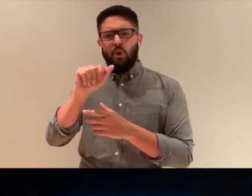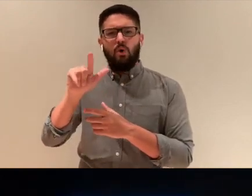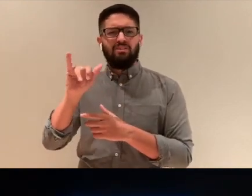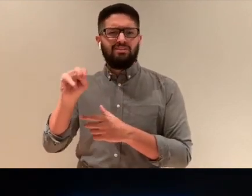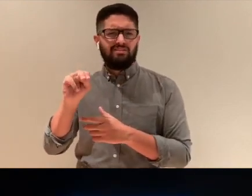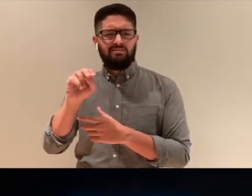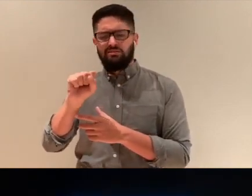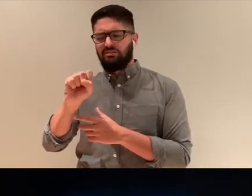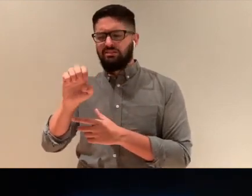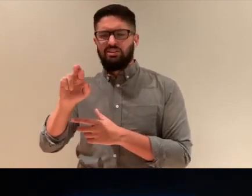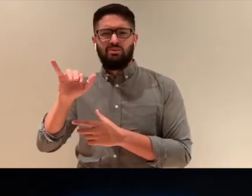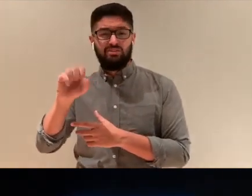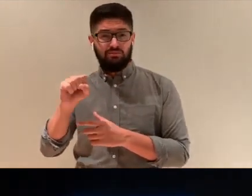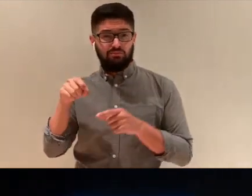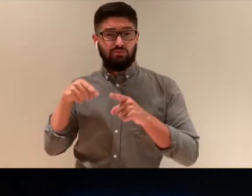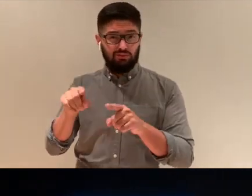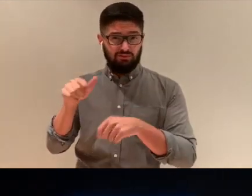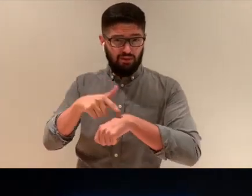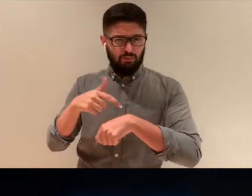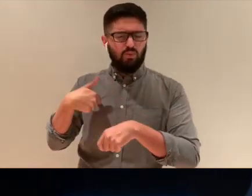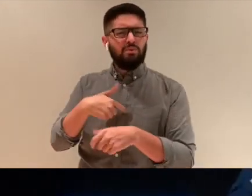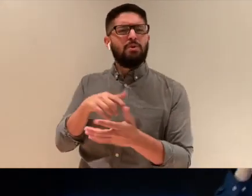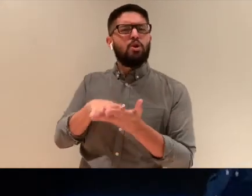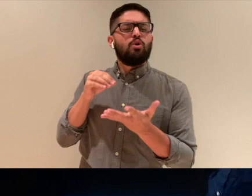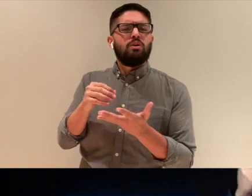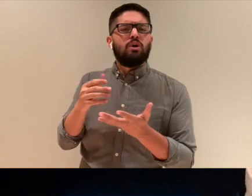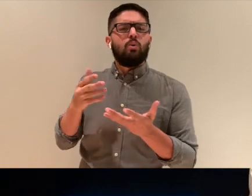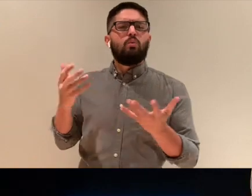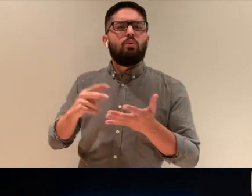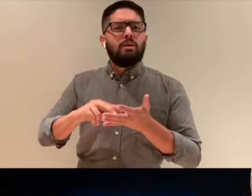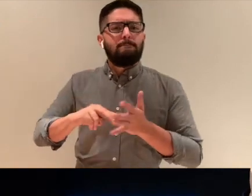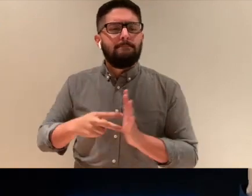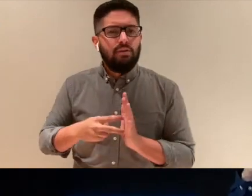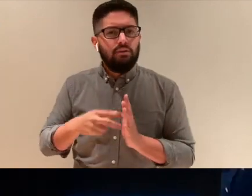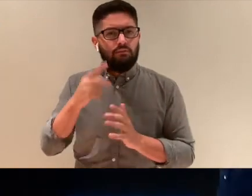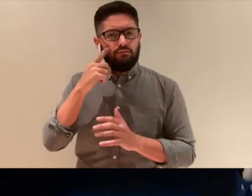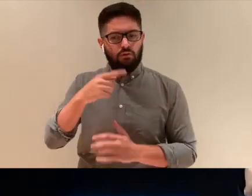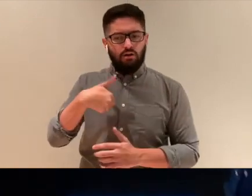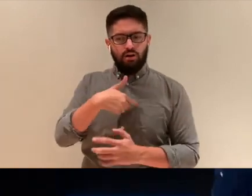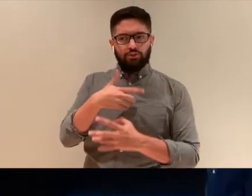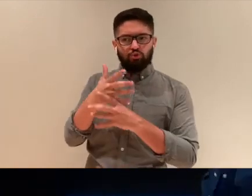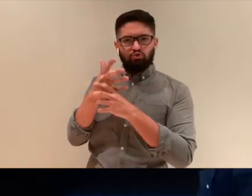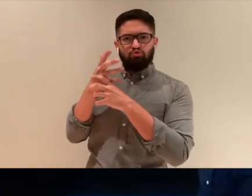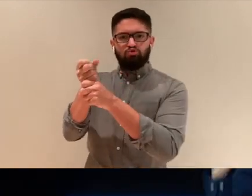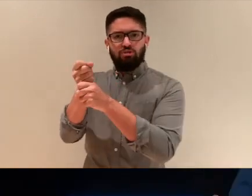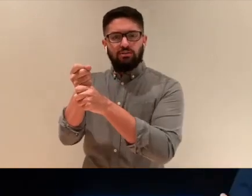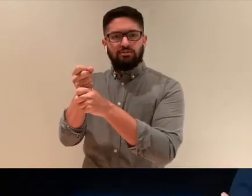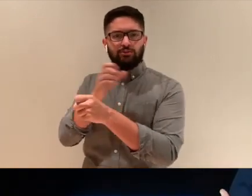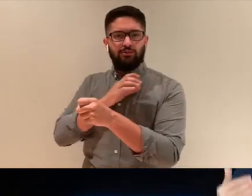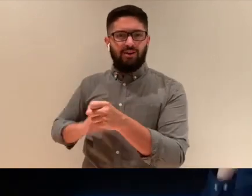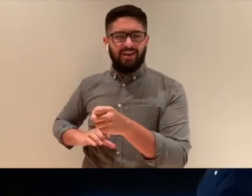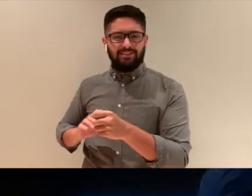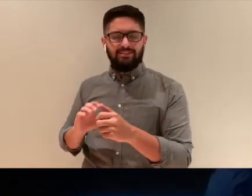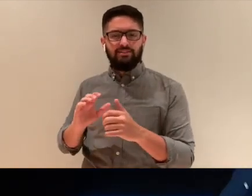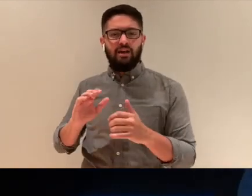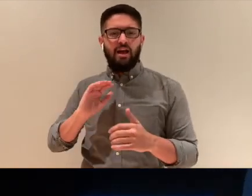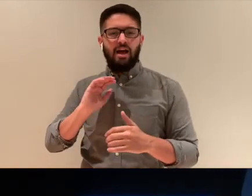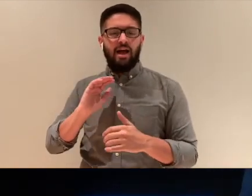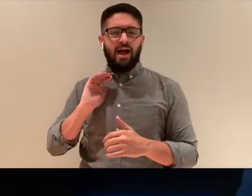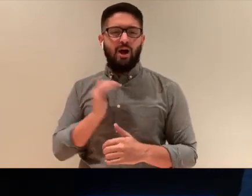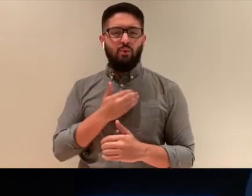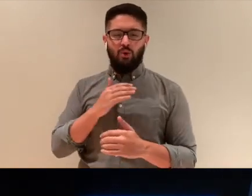In. And during this series, we've been learning what it means for us to trust Christ as